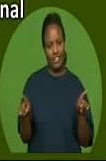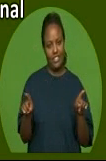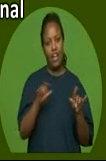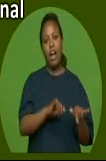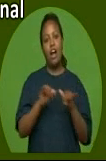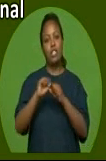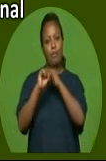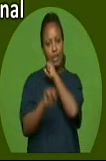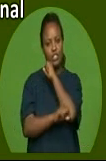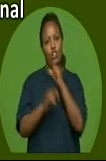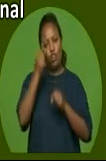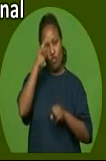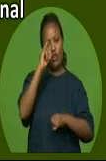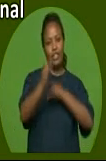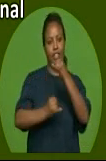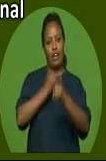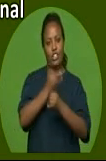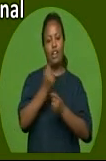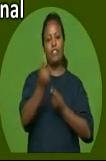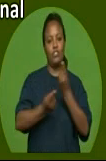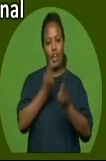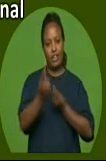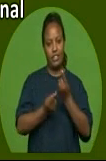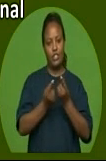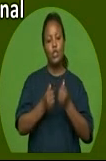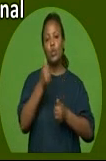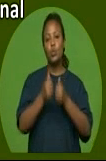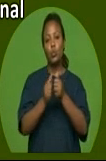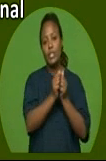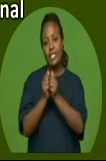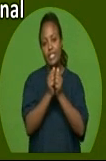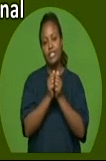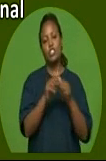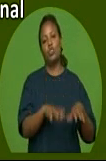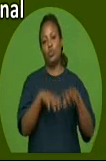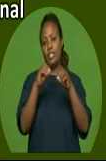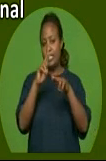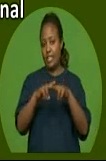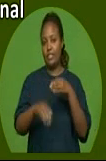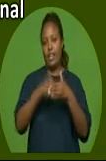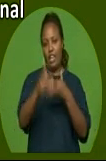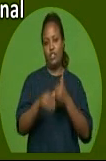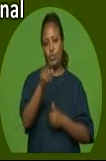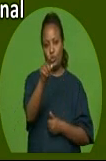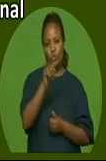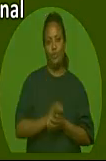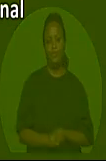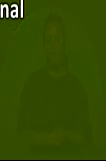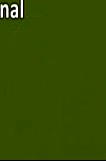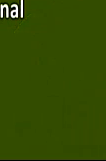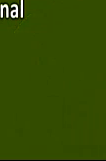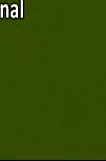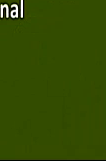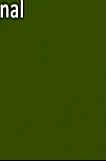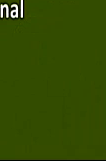cost difference as a base for international trade with the student sitting next to you.